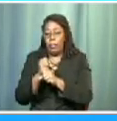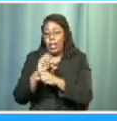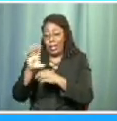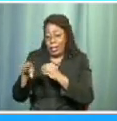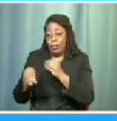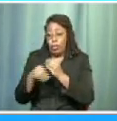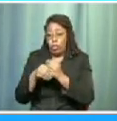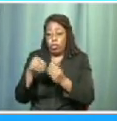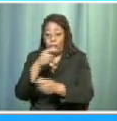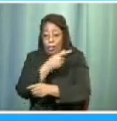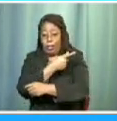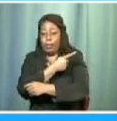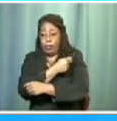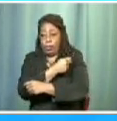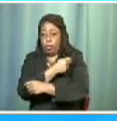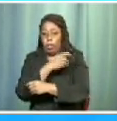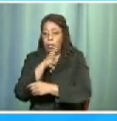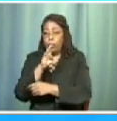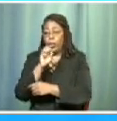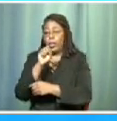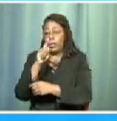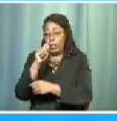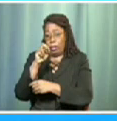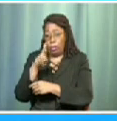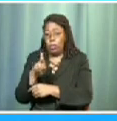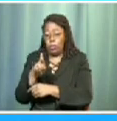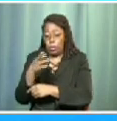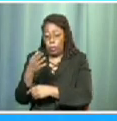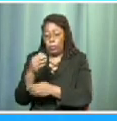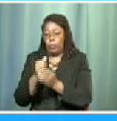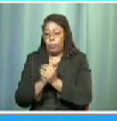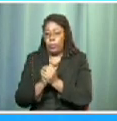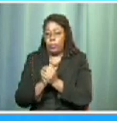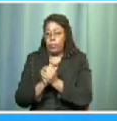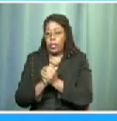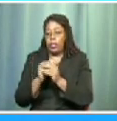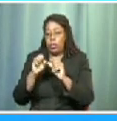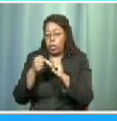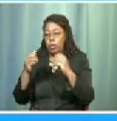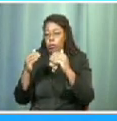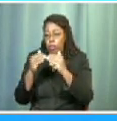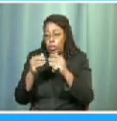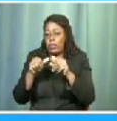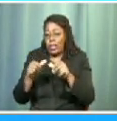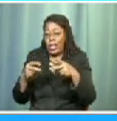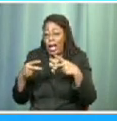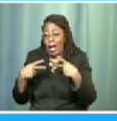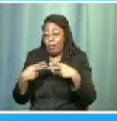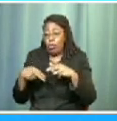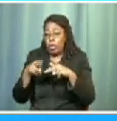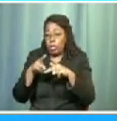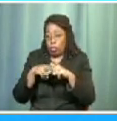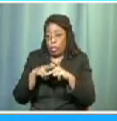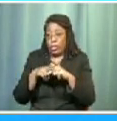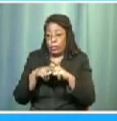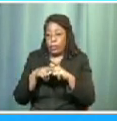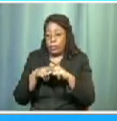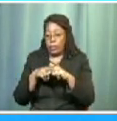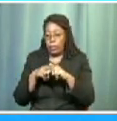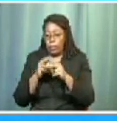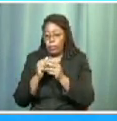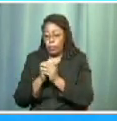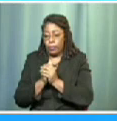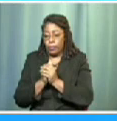the vaccines. So in all fairness, since we still have to increase the